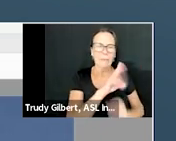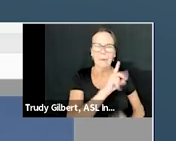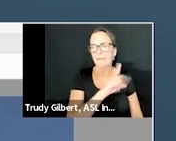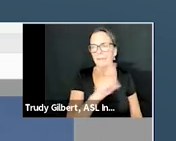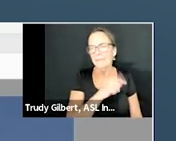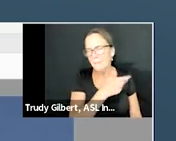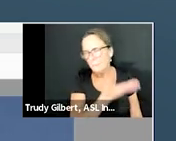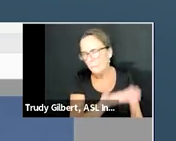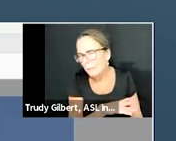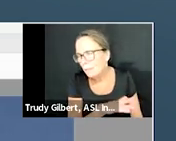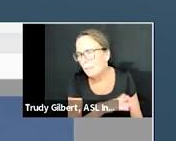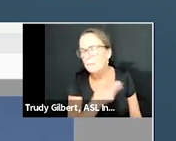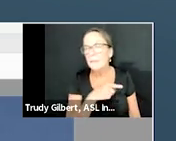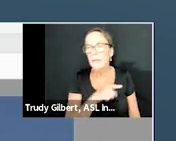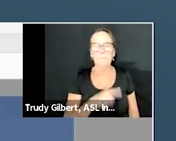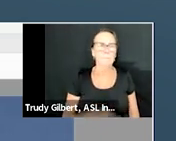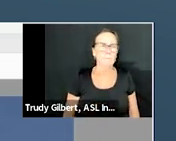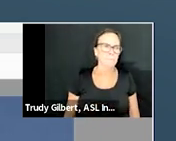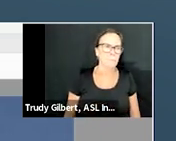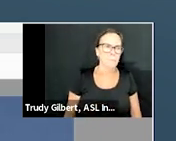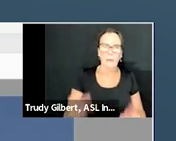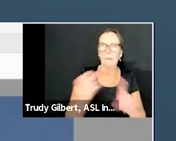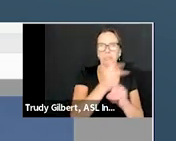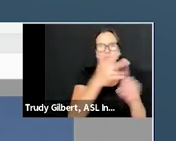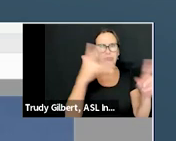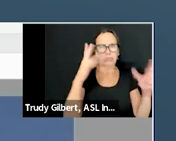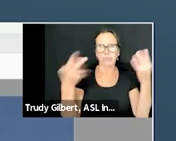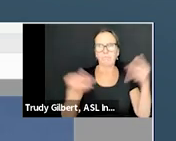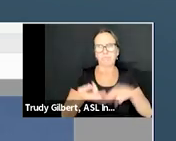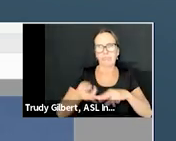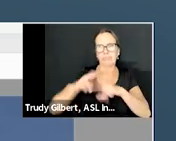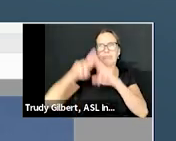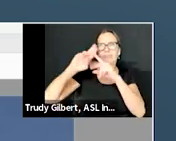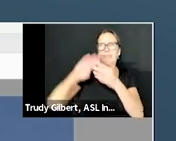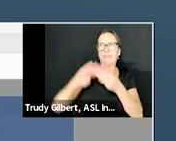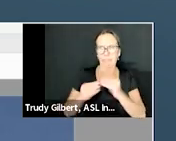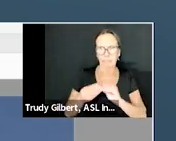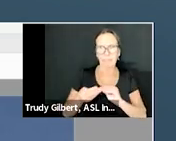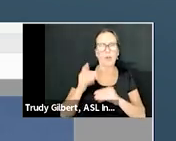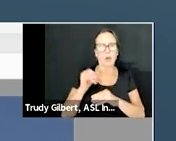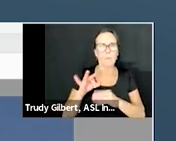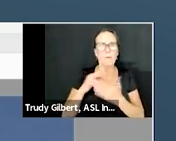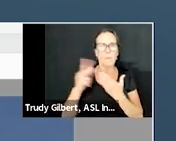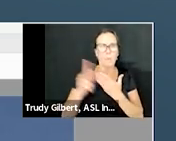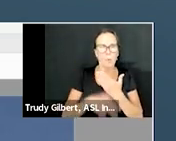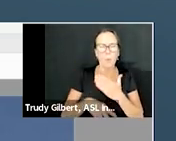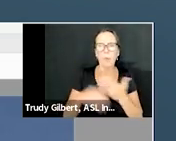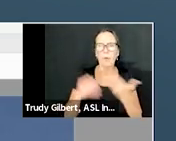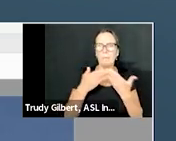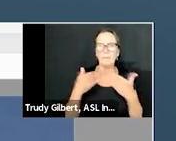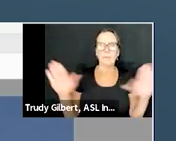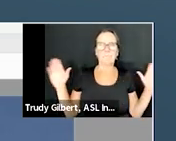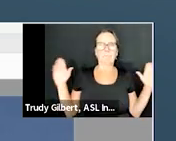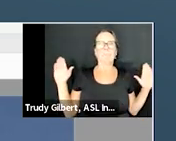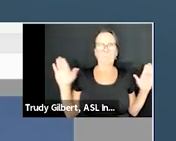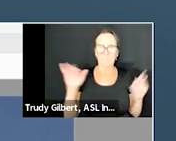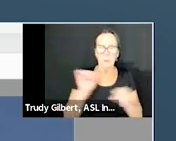of programs has expanded over the years, as well as the breadth of the work that we can